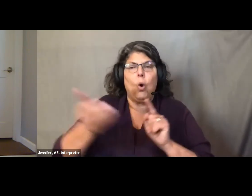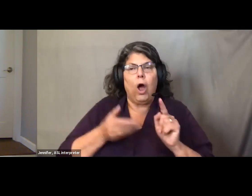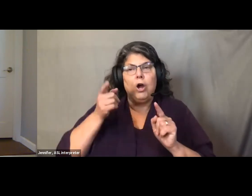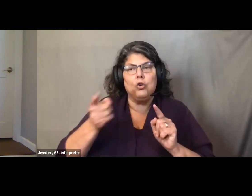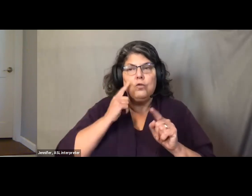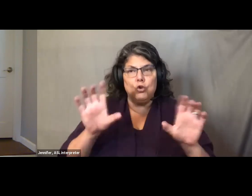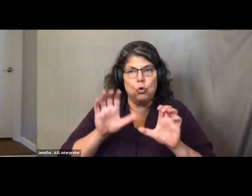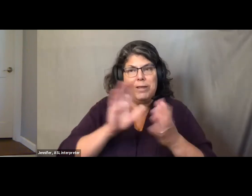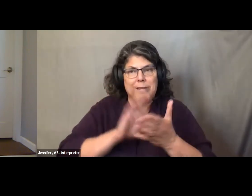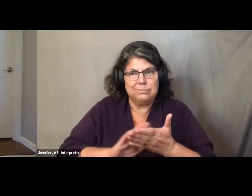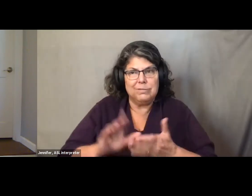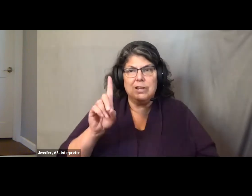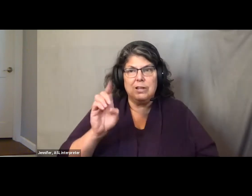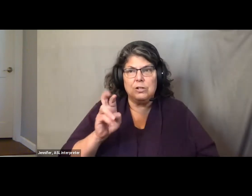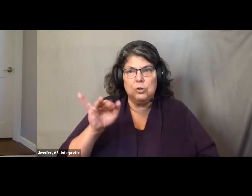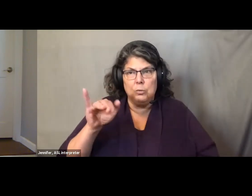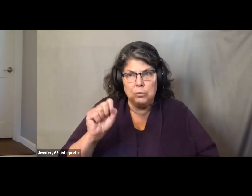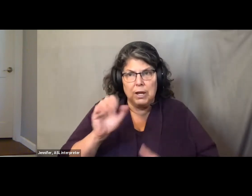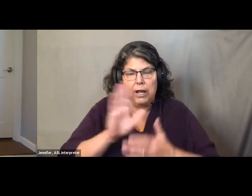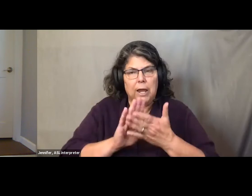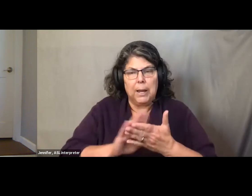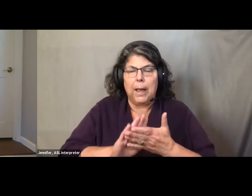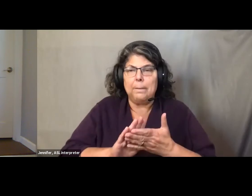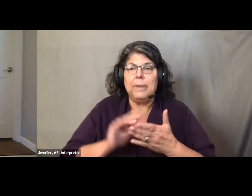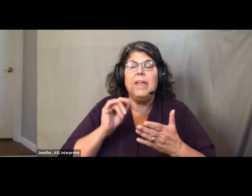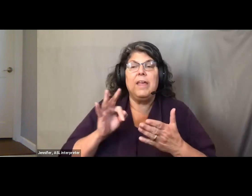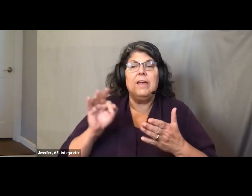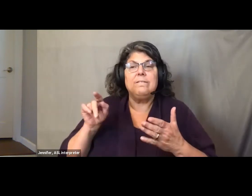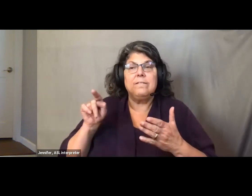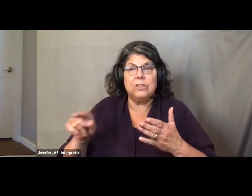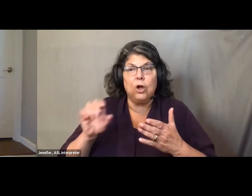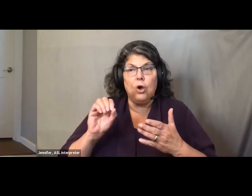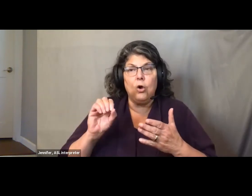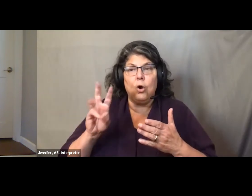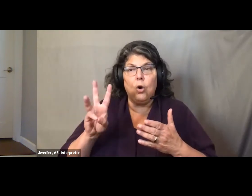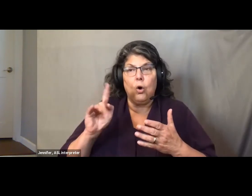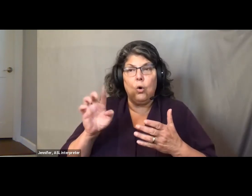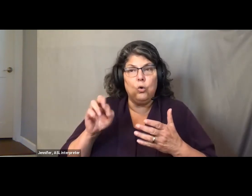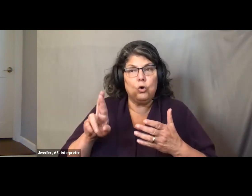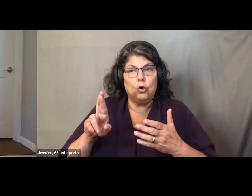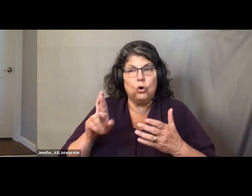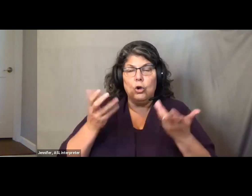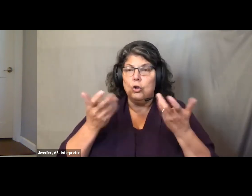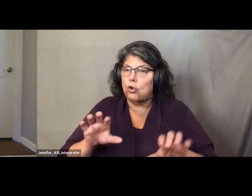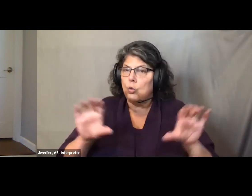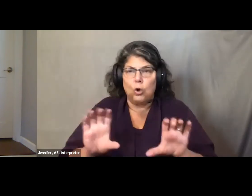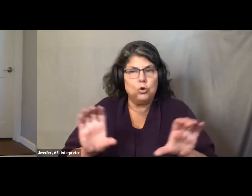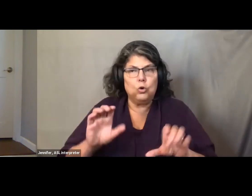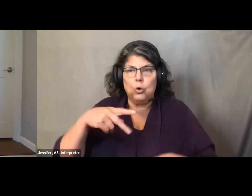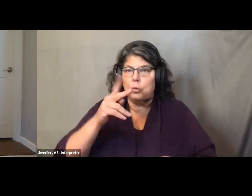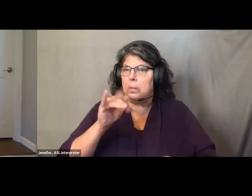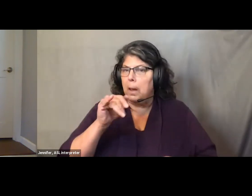their debris removal. And that would be if they're choosing not to do the public